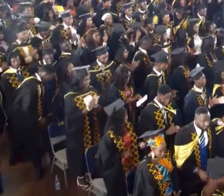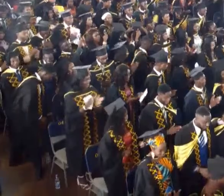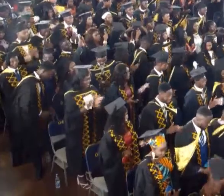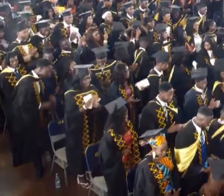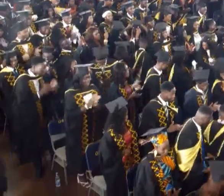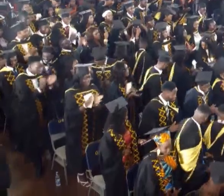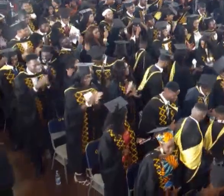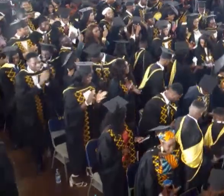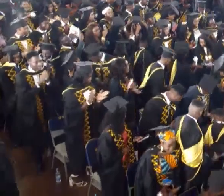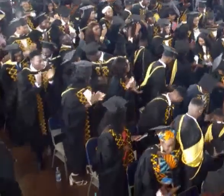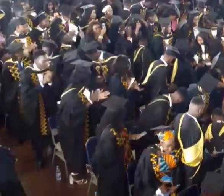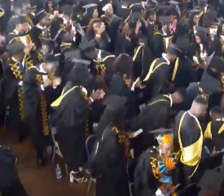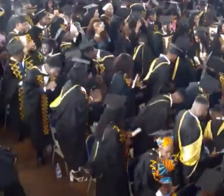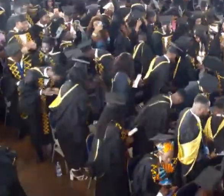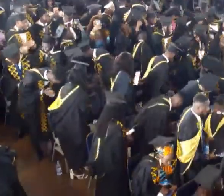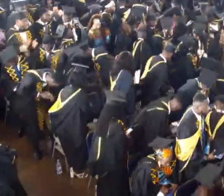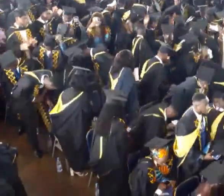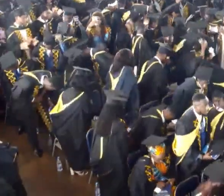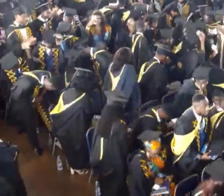sit.